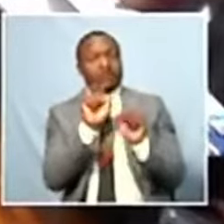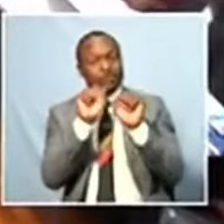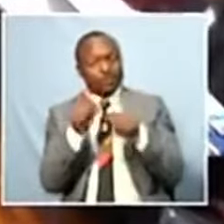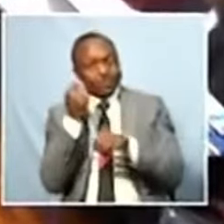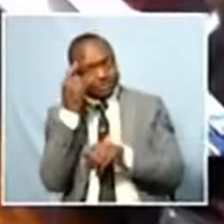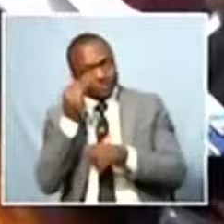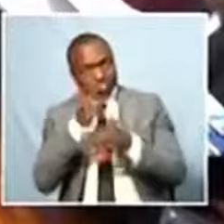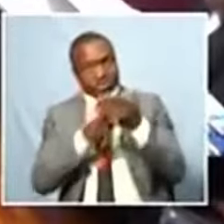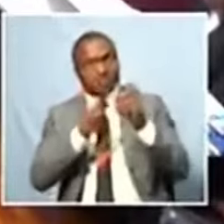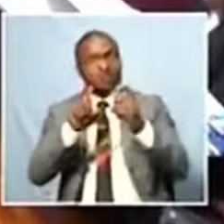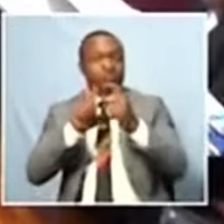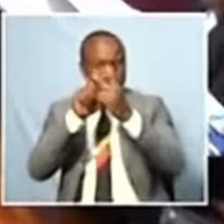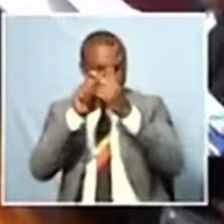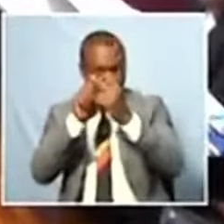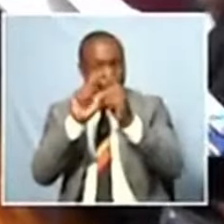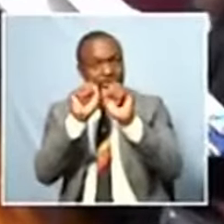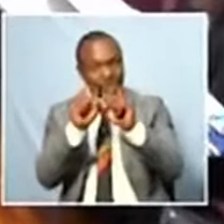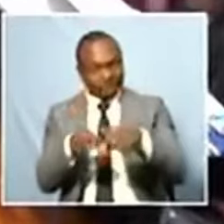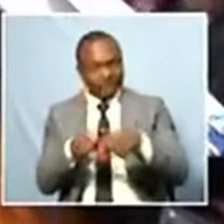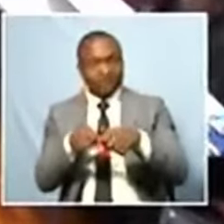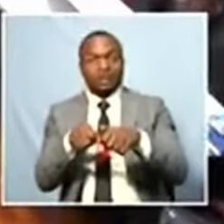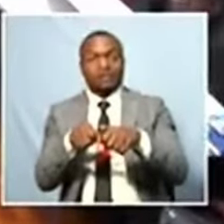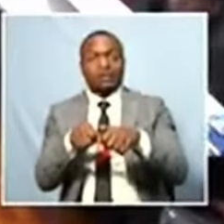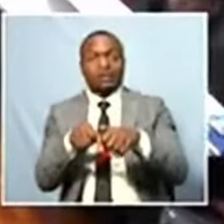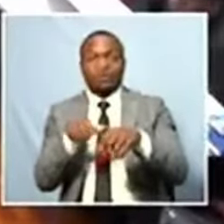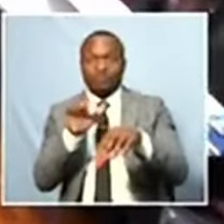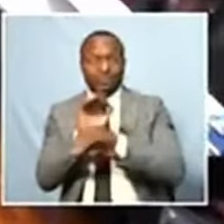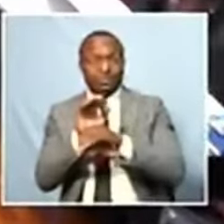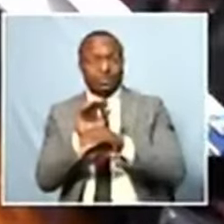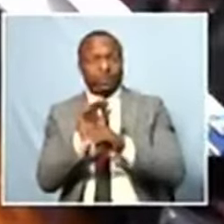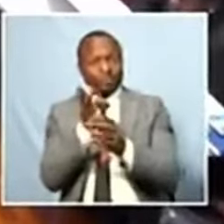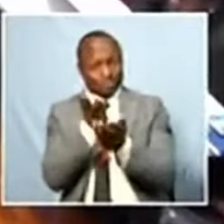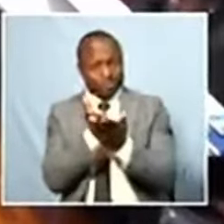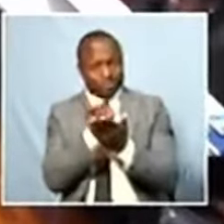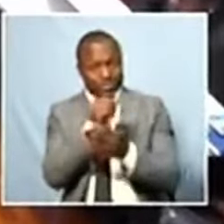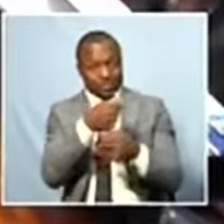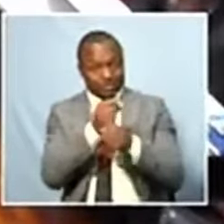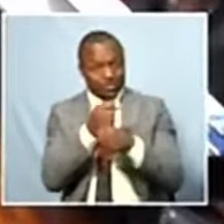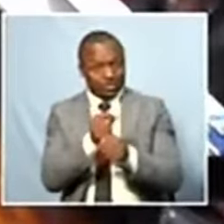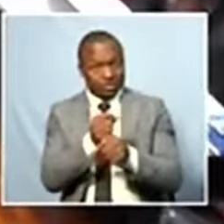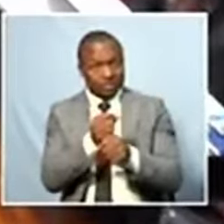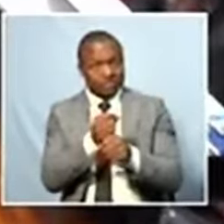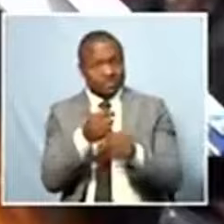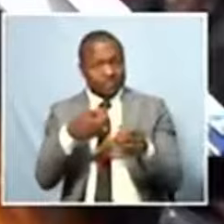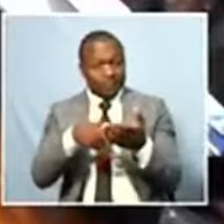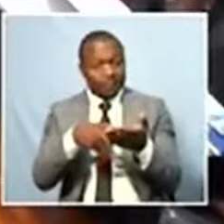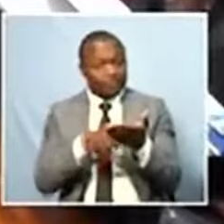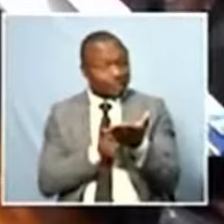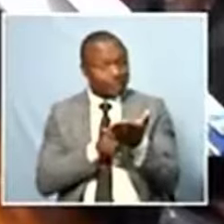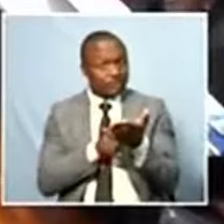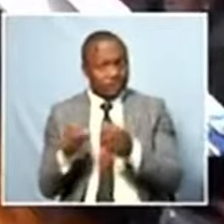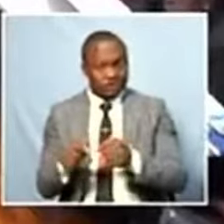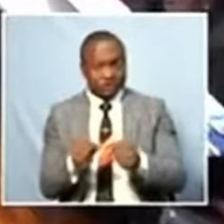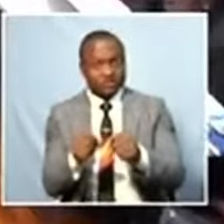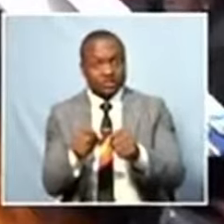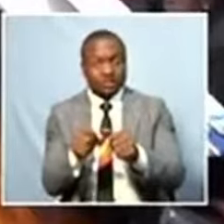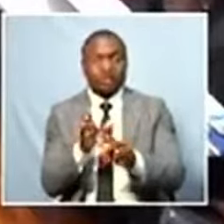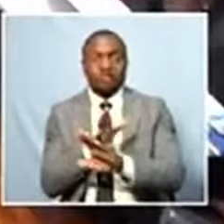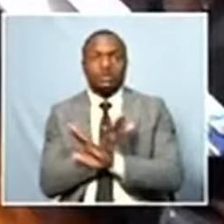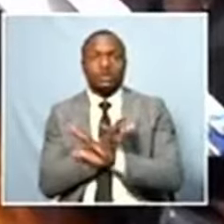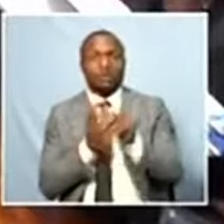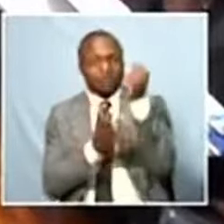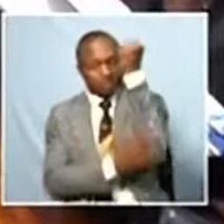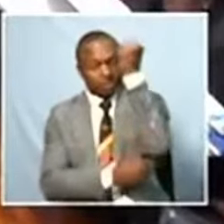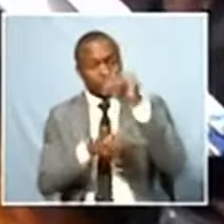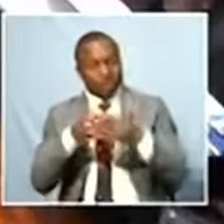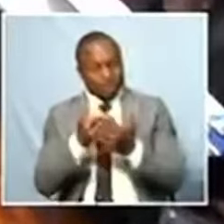understand what the challenges are, which might even impact on the proposal that you are making. For example, the ticketing system in this country is very poor. So how would you be